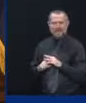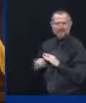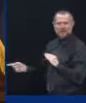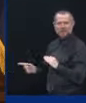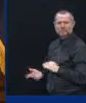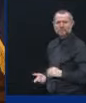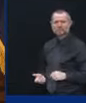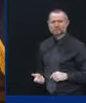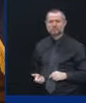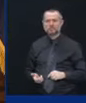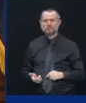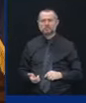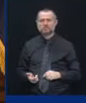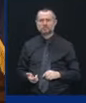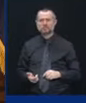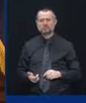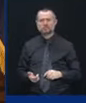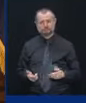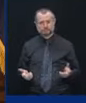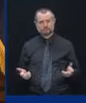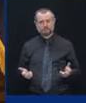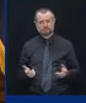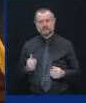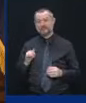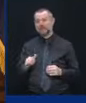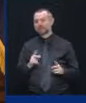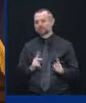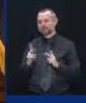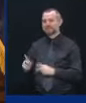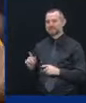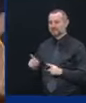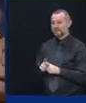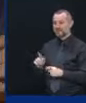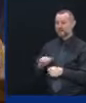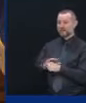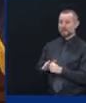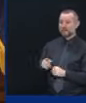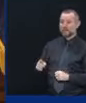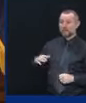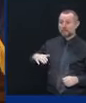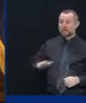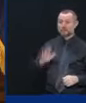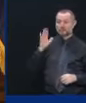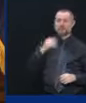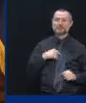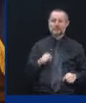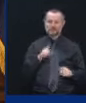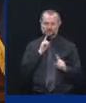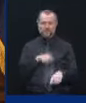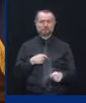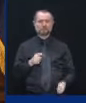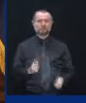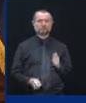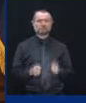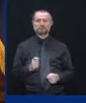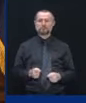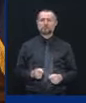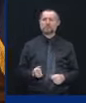smart. So you adjust to the increase in infection rate. How many vaccine doses do you